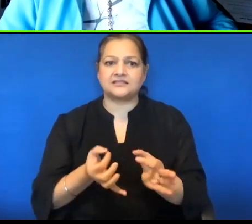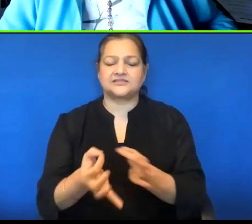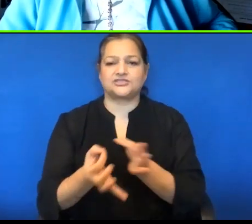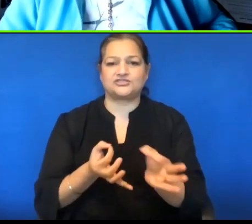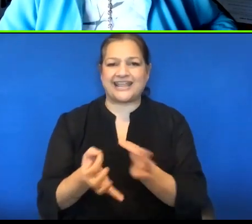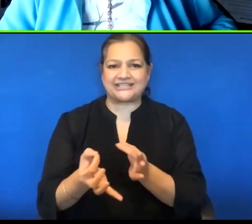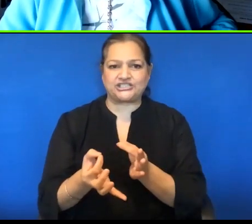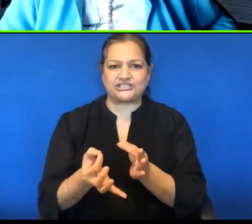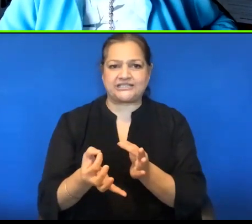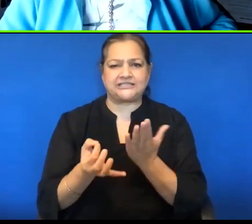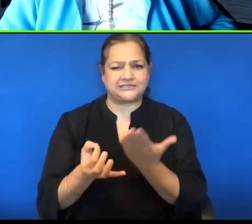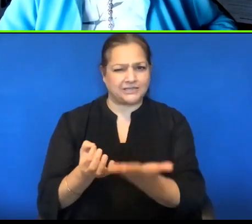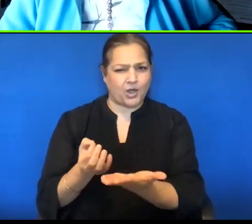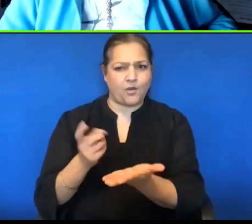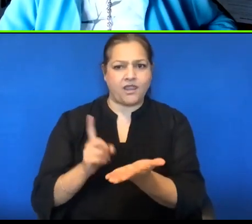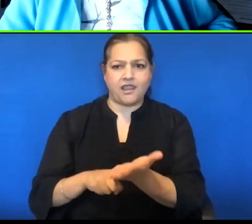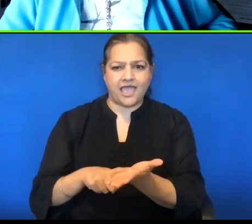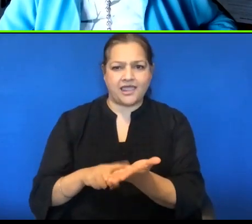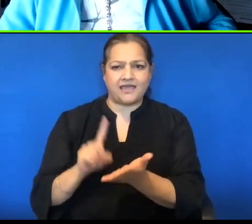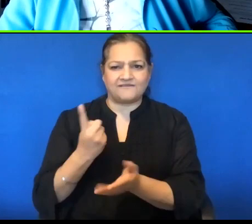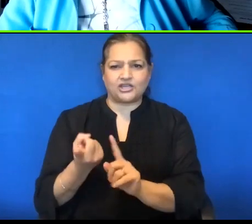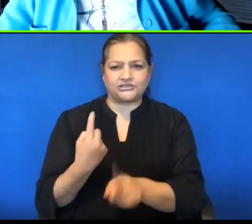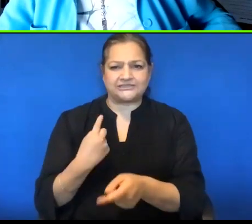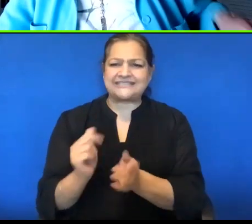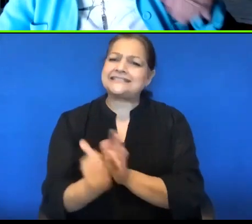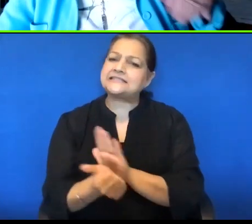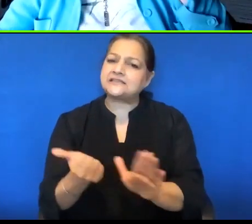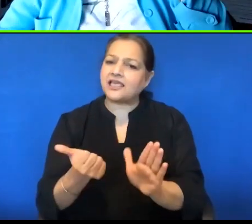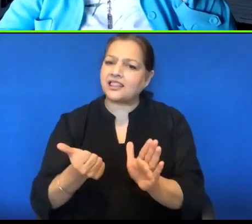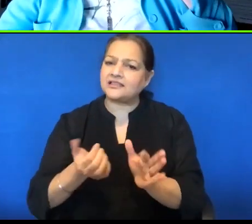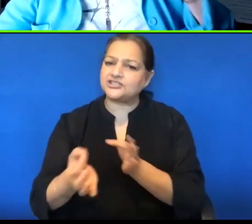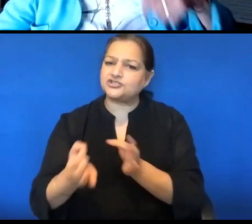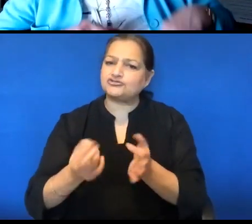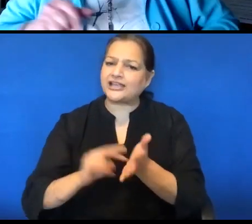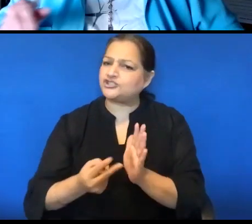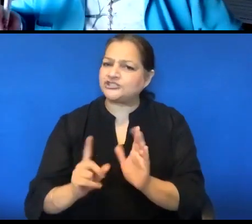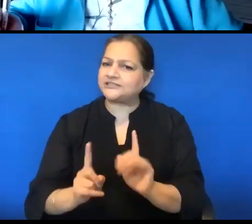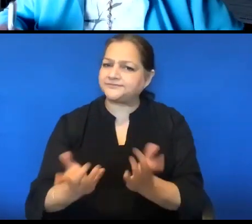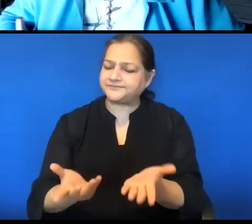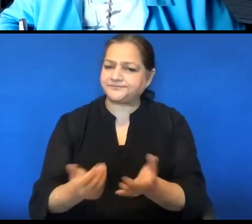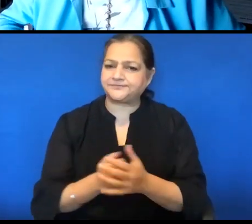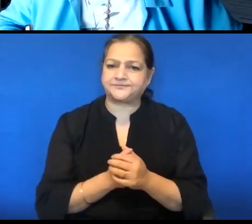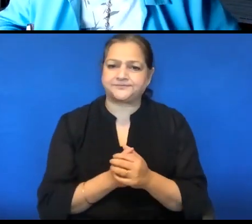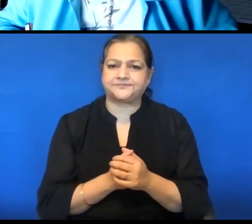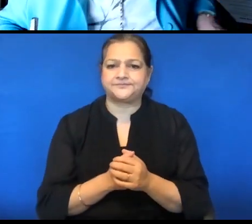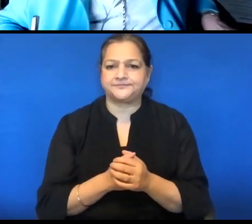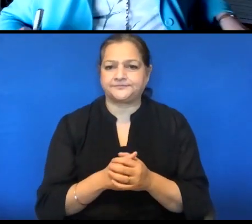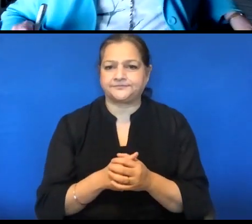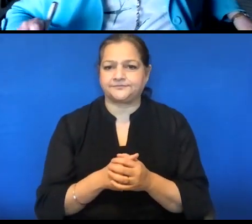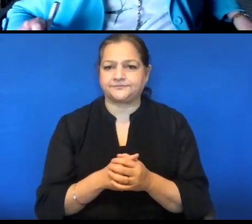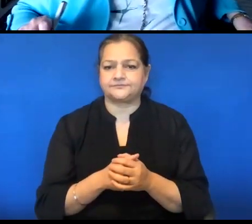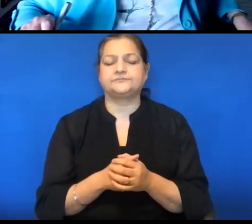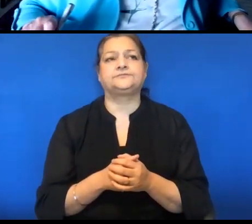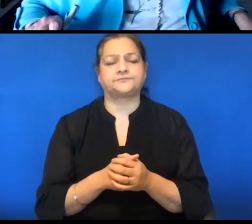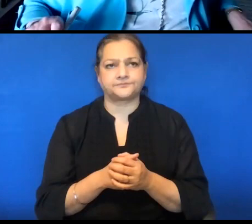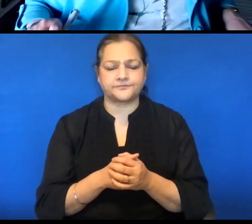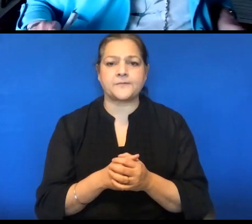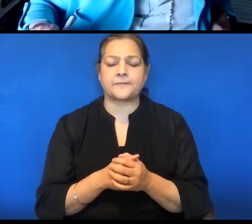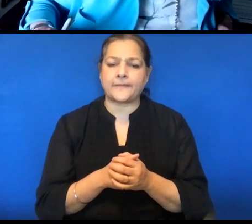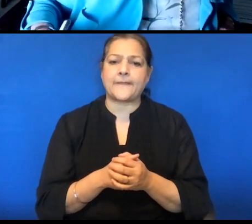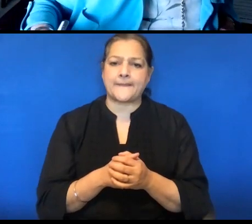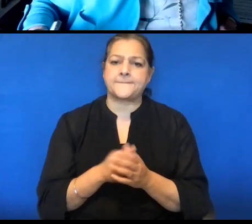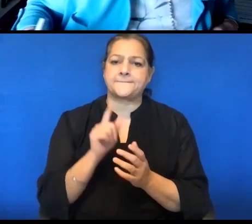think we come to Leila first on a skills strategy. Thank you. So a skills strategy, I'm going to